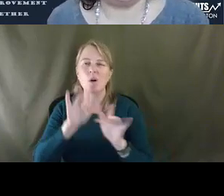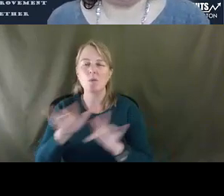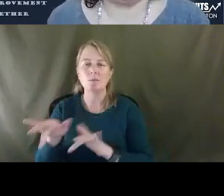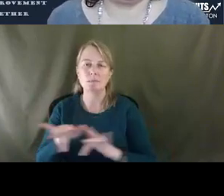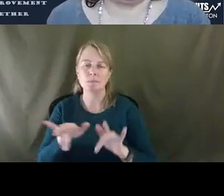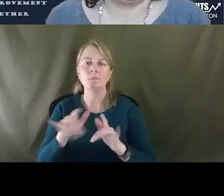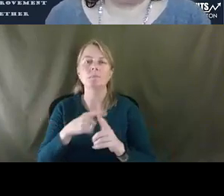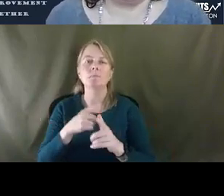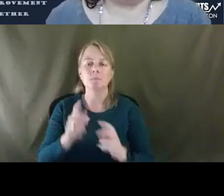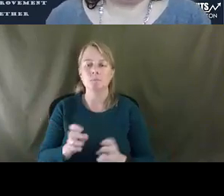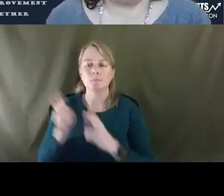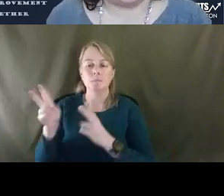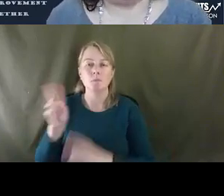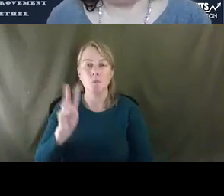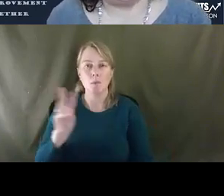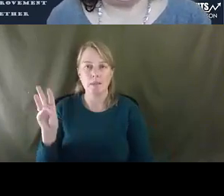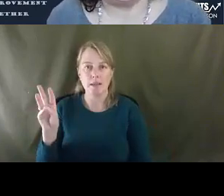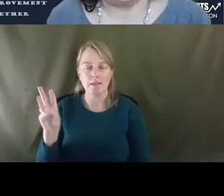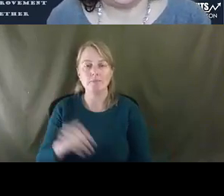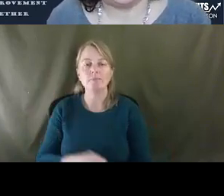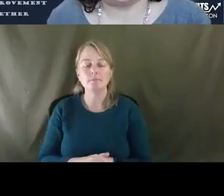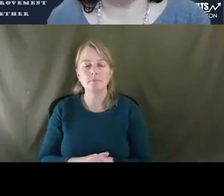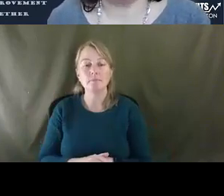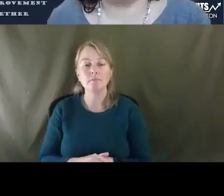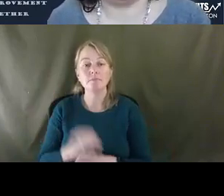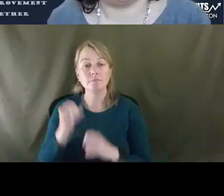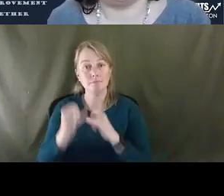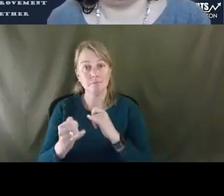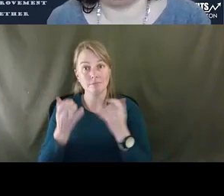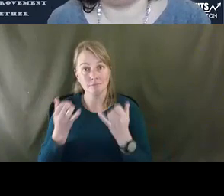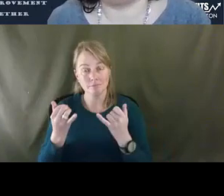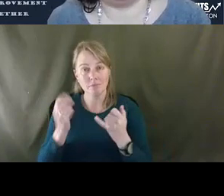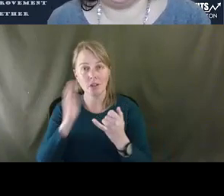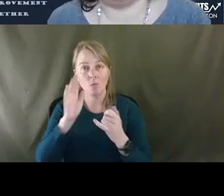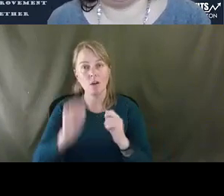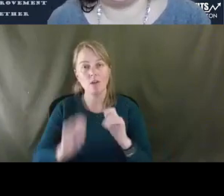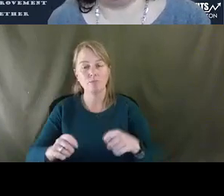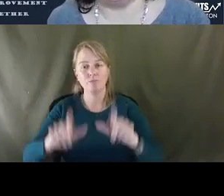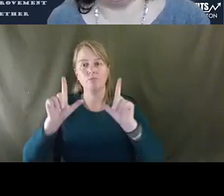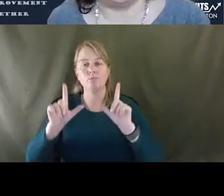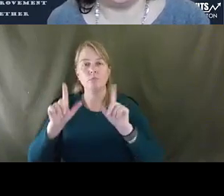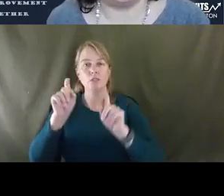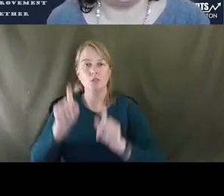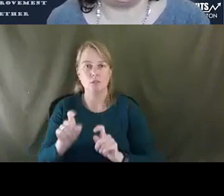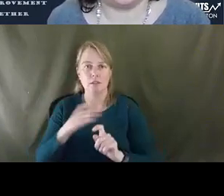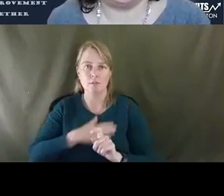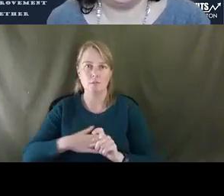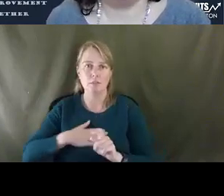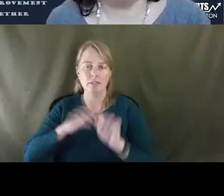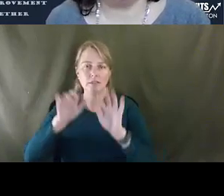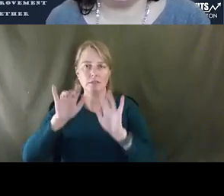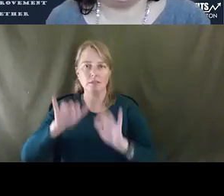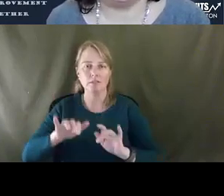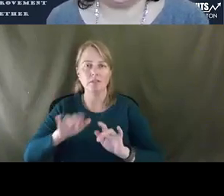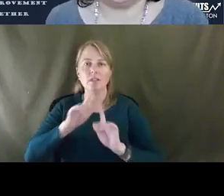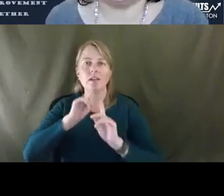website. Finally, at the end of the session today, a survey will pop up. Please take the time to complete this survey. This